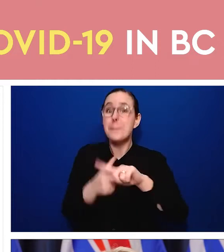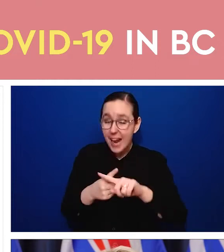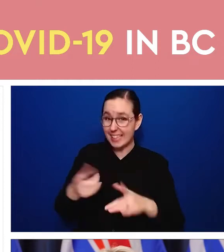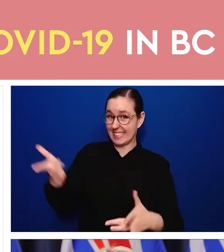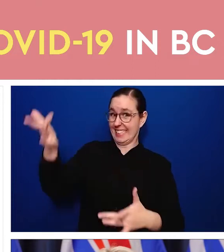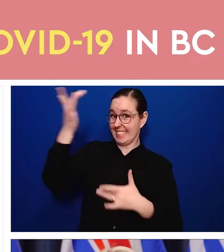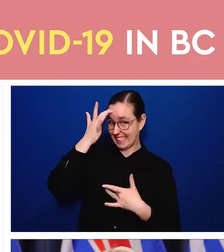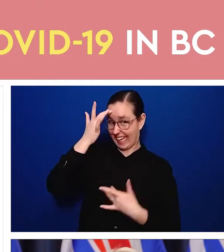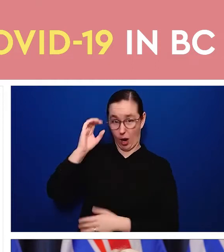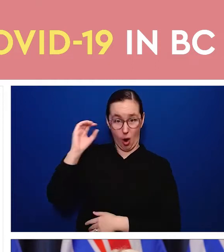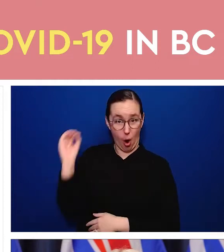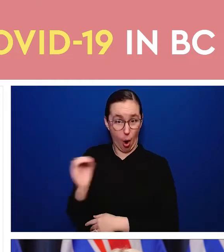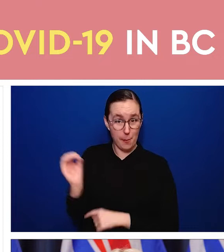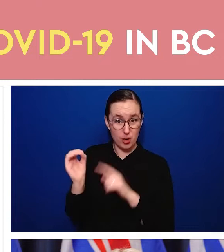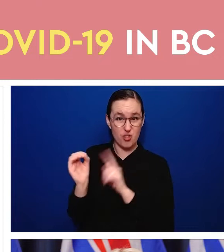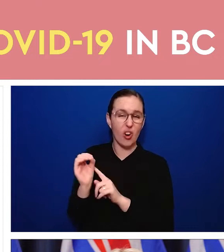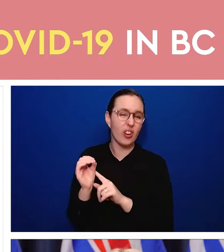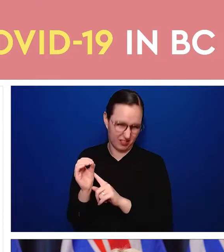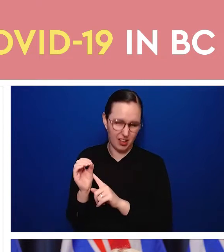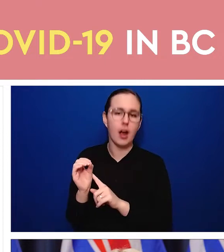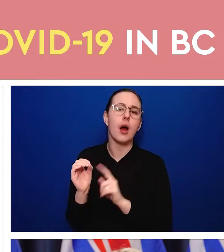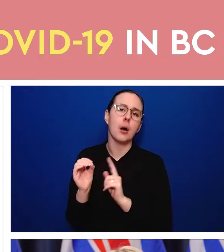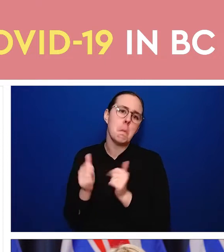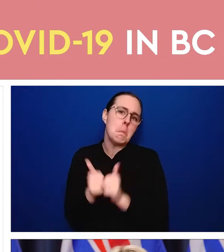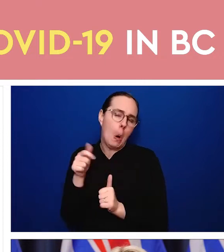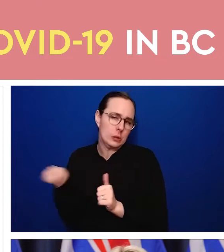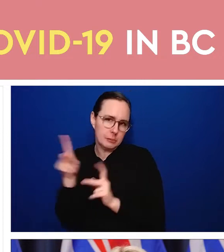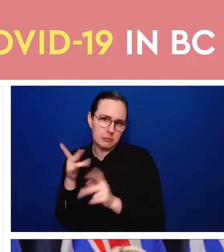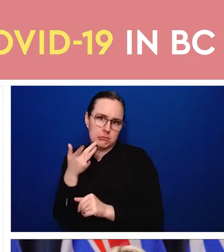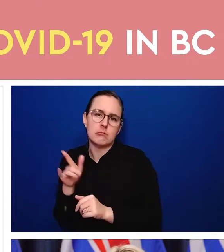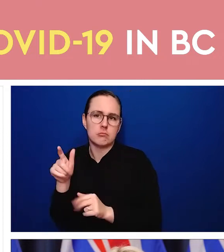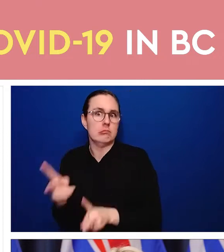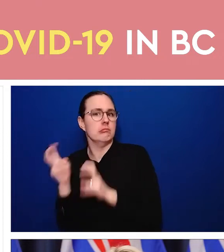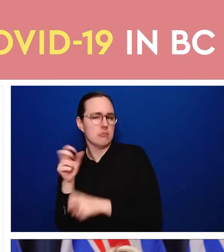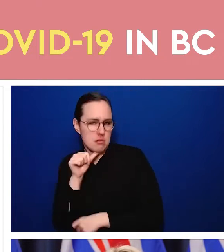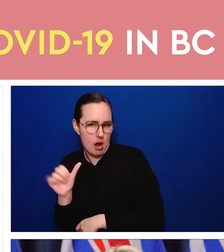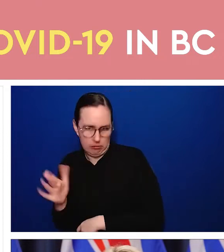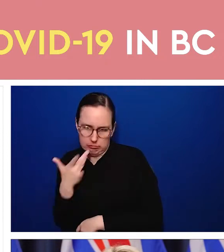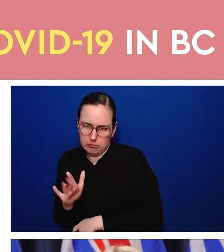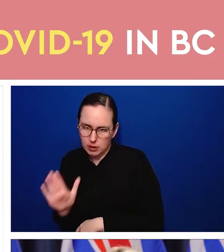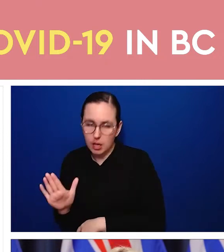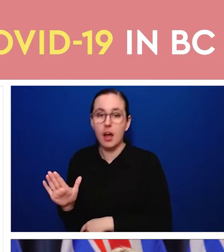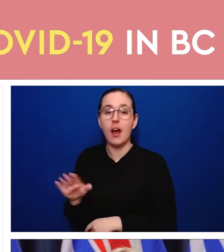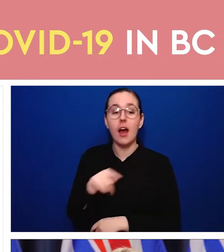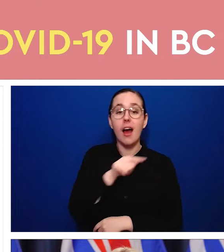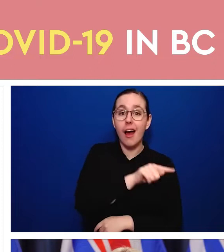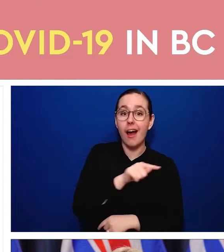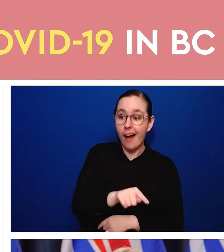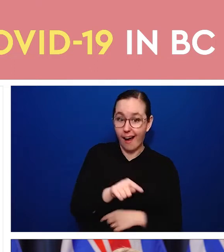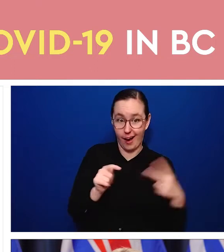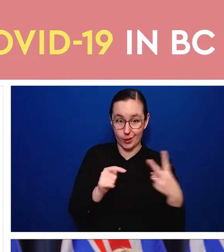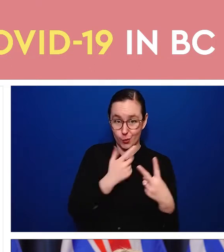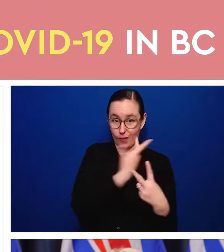strong booster effect from that infection as well. So all of this means that the level of immunity that we have across BC